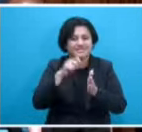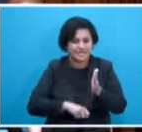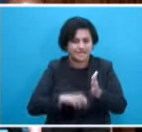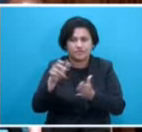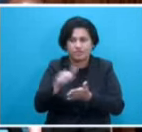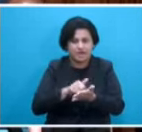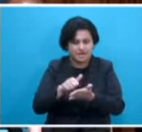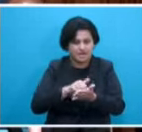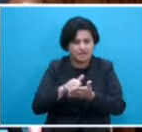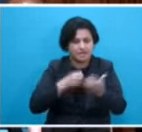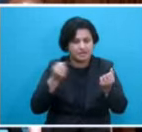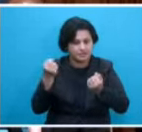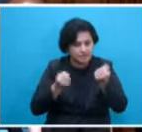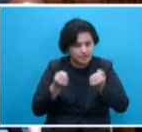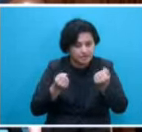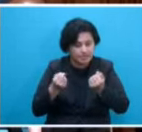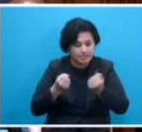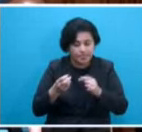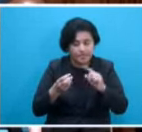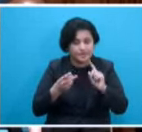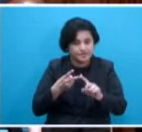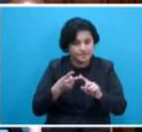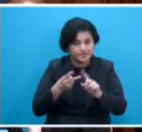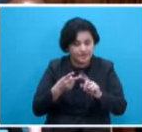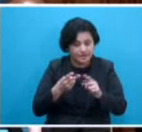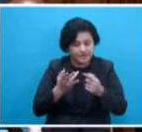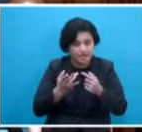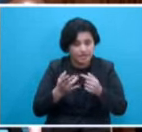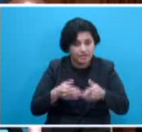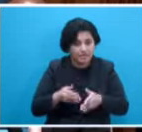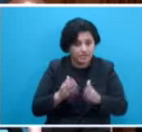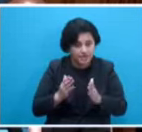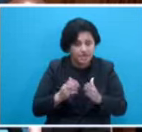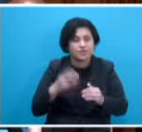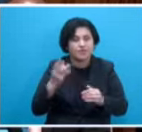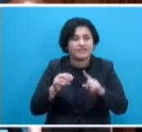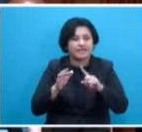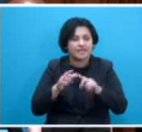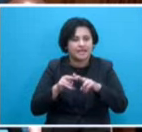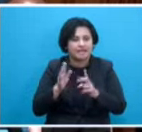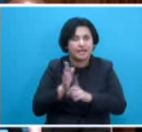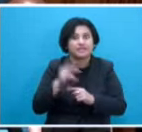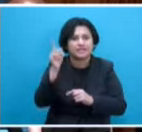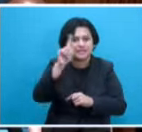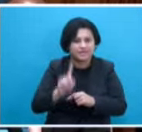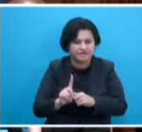The other ways in which the government is raising revenues to dispose of government assets, such as EFL, to the tune of nearly $400